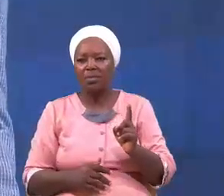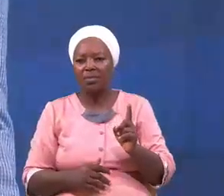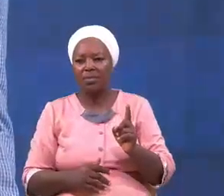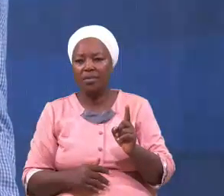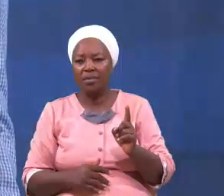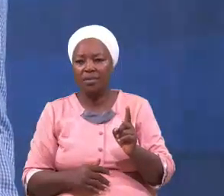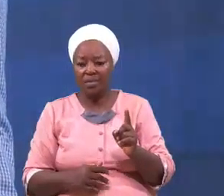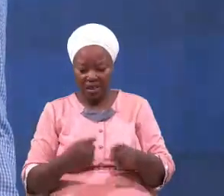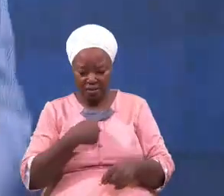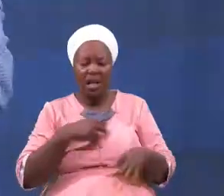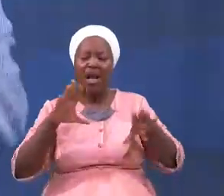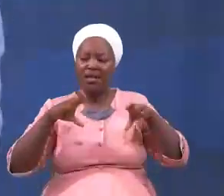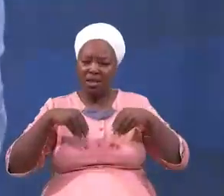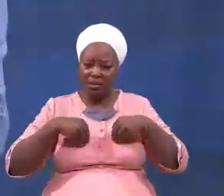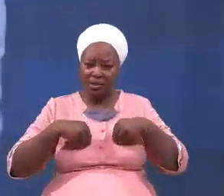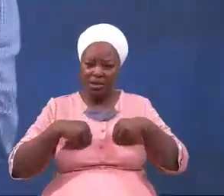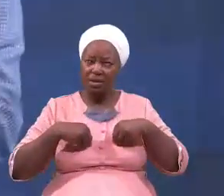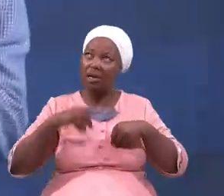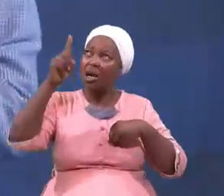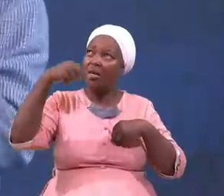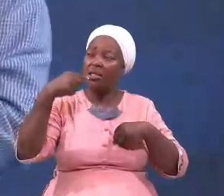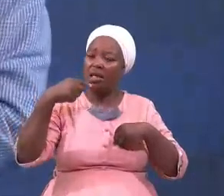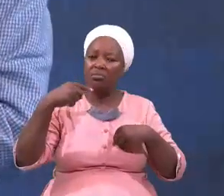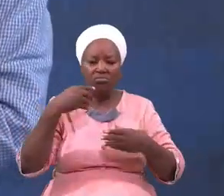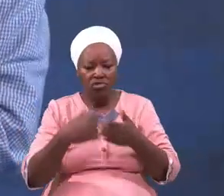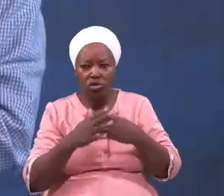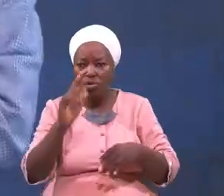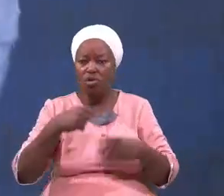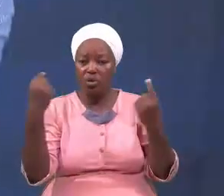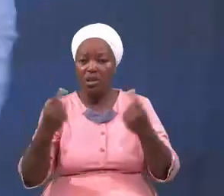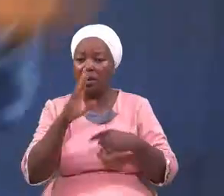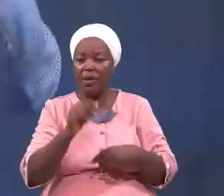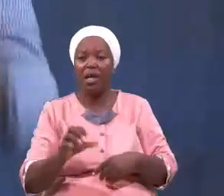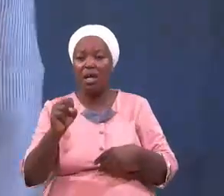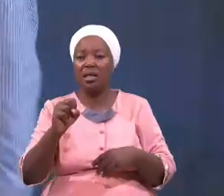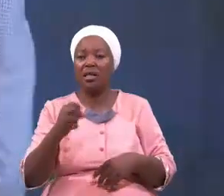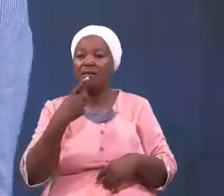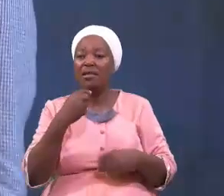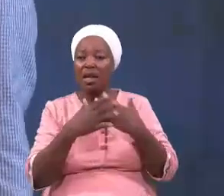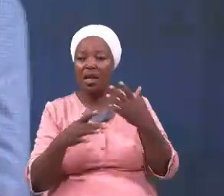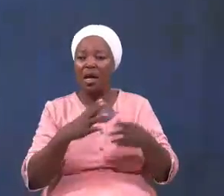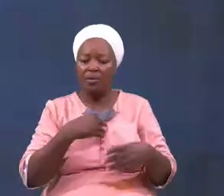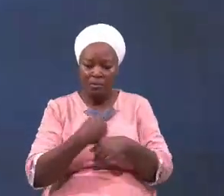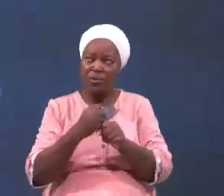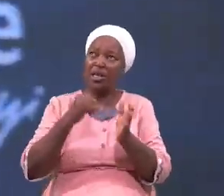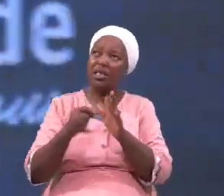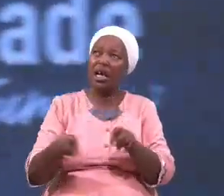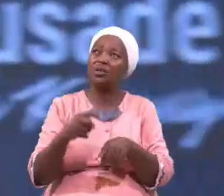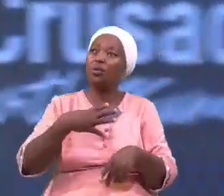I accept. He said, though your sins be as scarlet, he'll make it as white as snow.